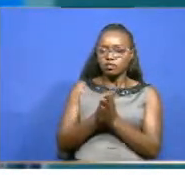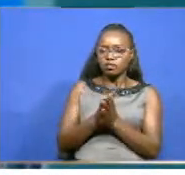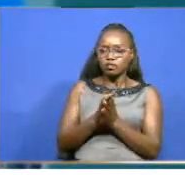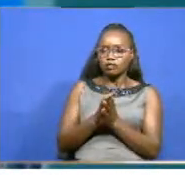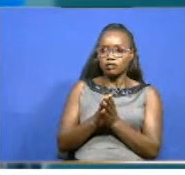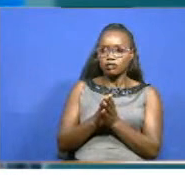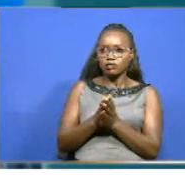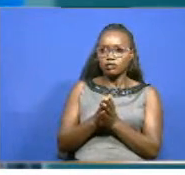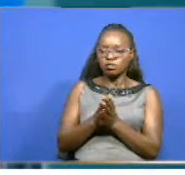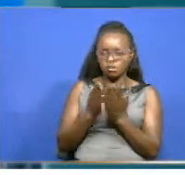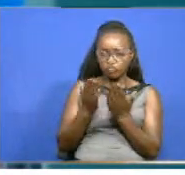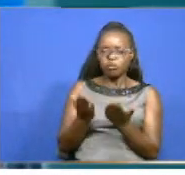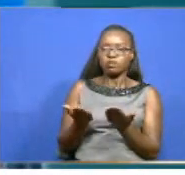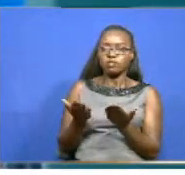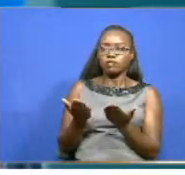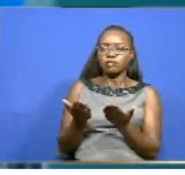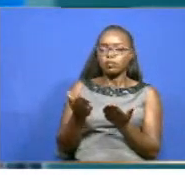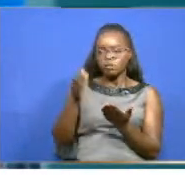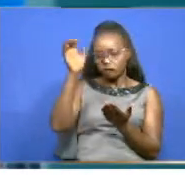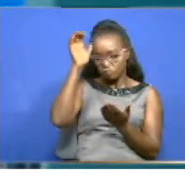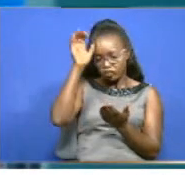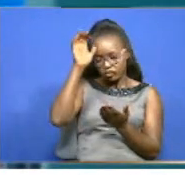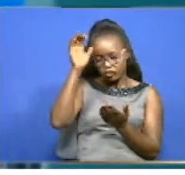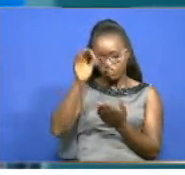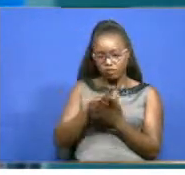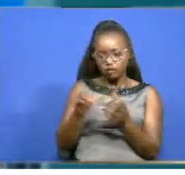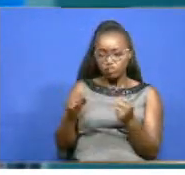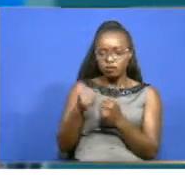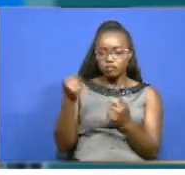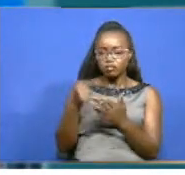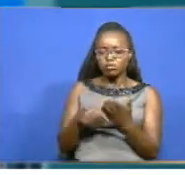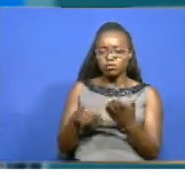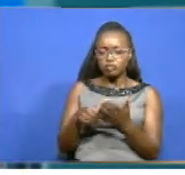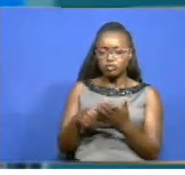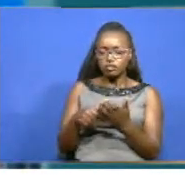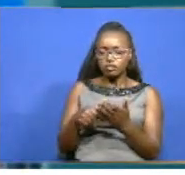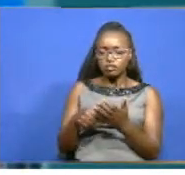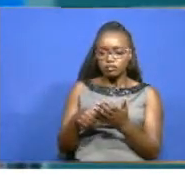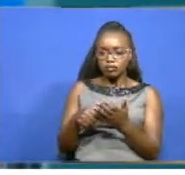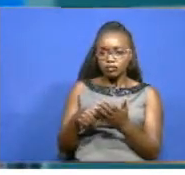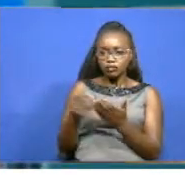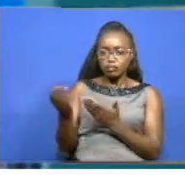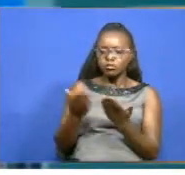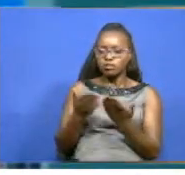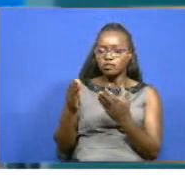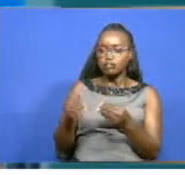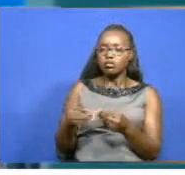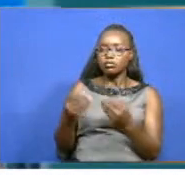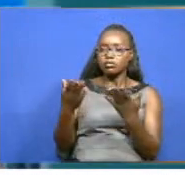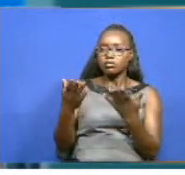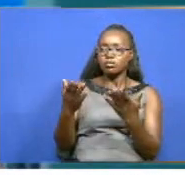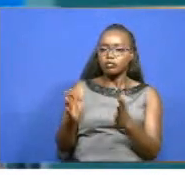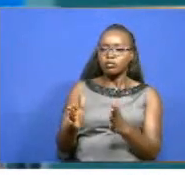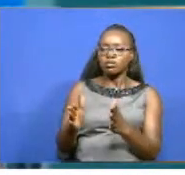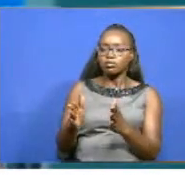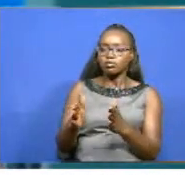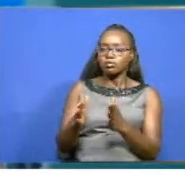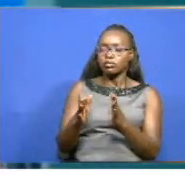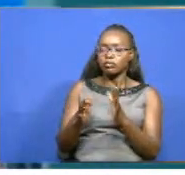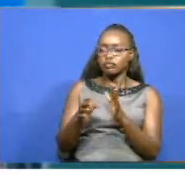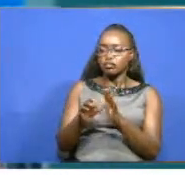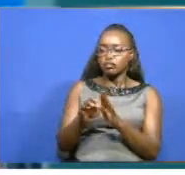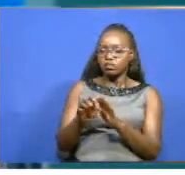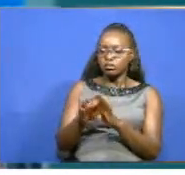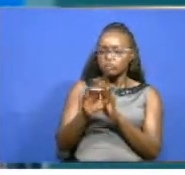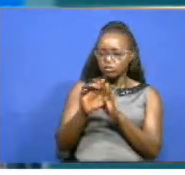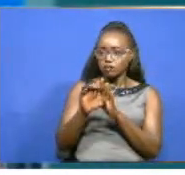is there in Eldoret. And what really happens is that the service provision has been examined